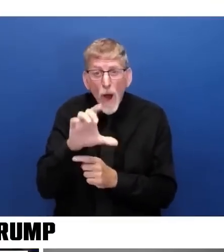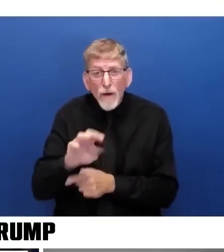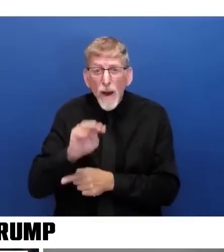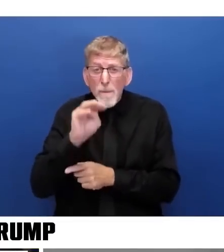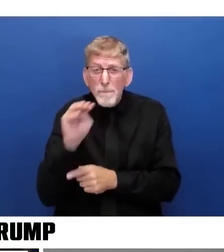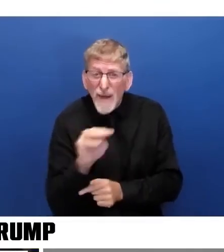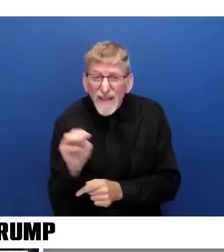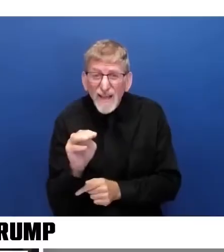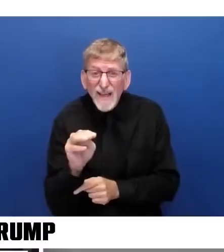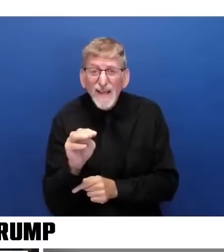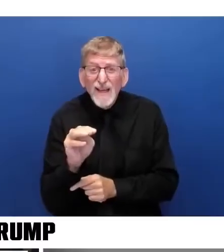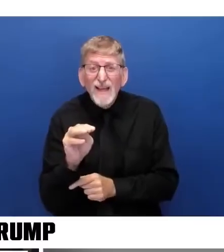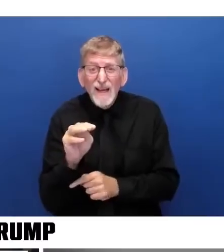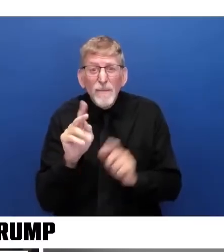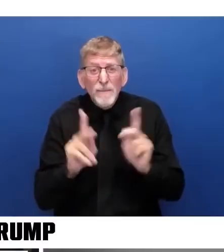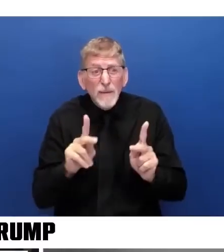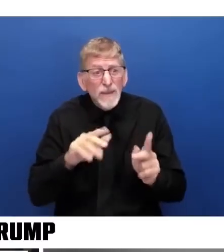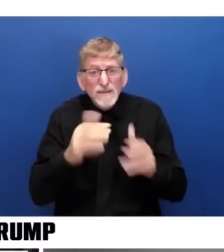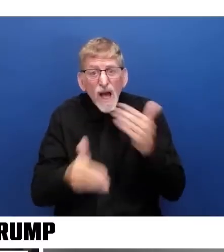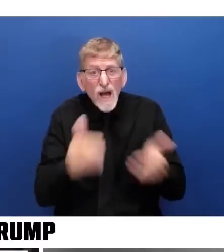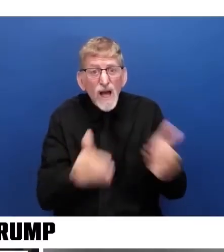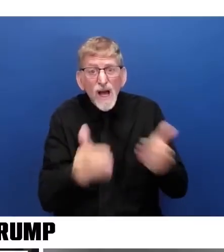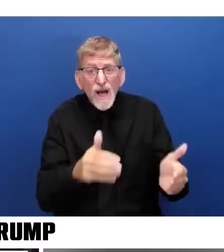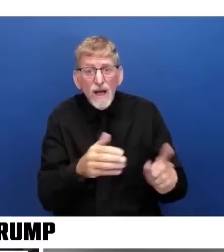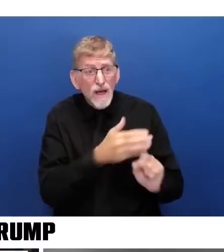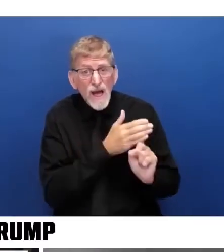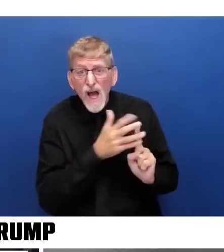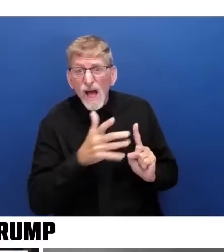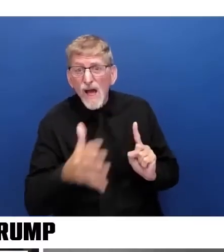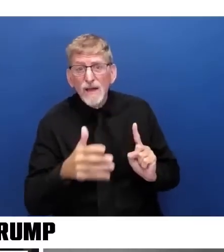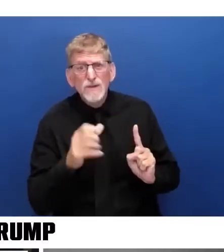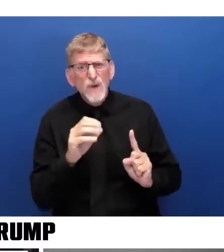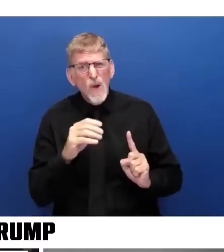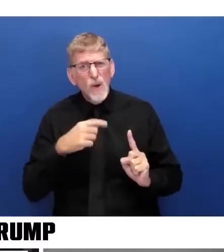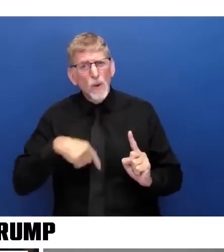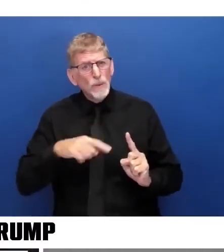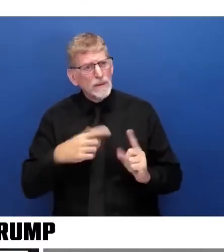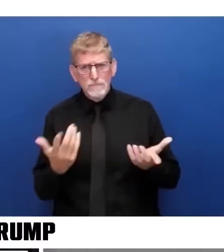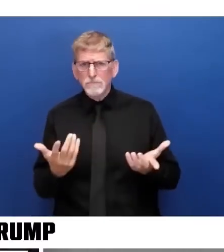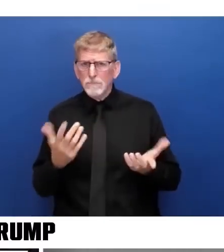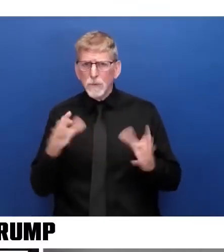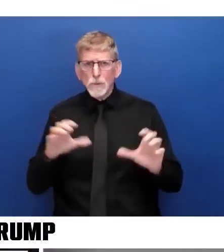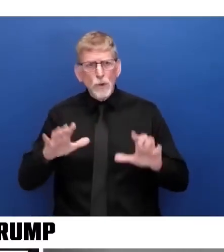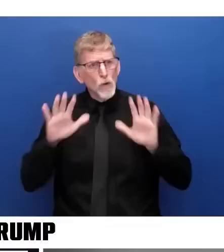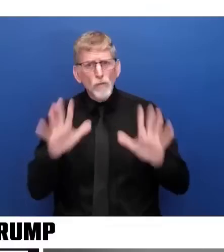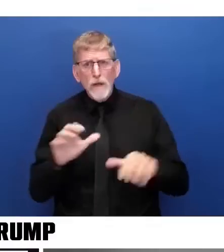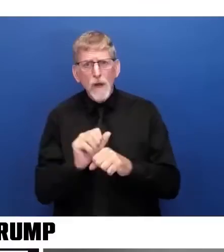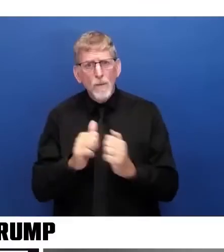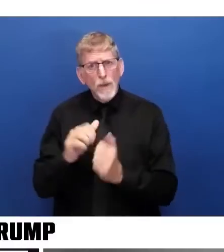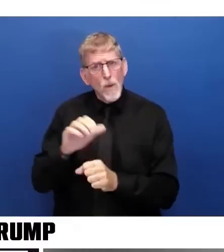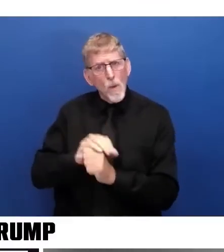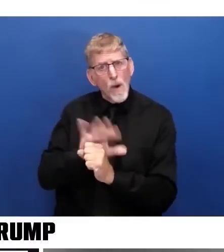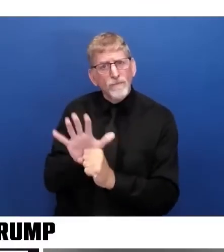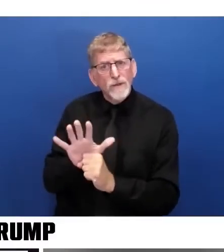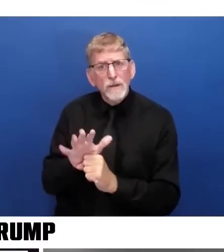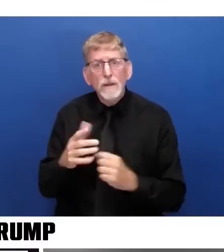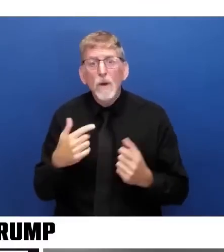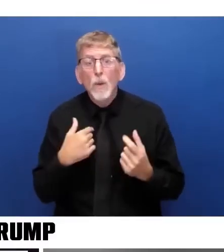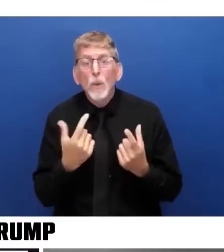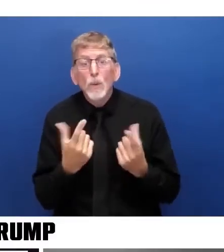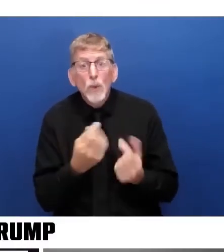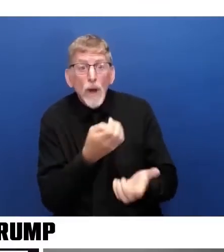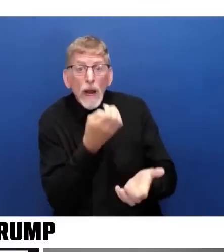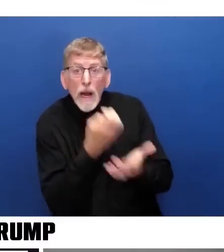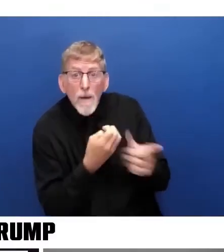it. We did a phenomenal job with the pandemic. We handed them over a country where the economy and where the stock market